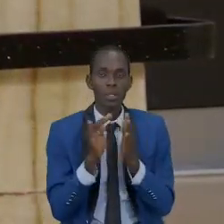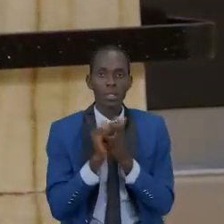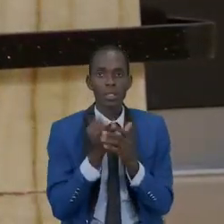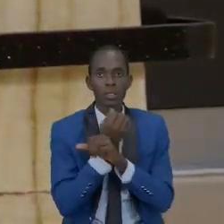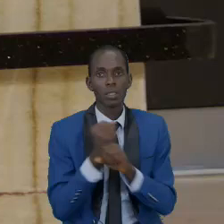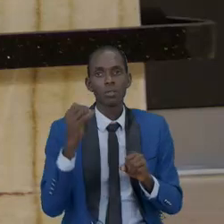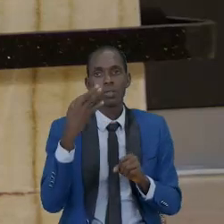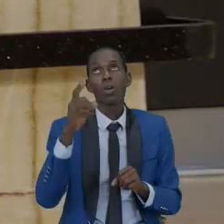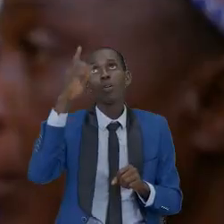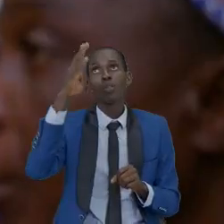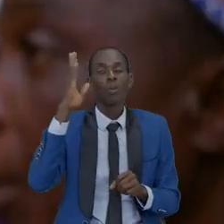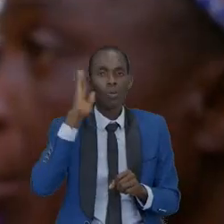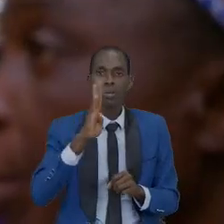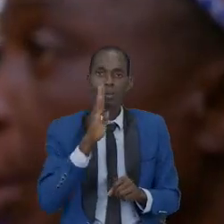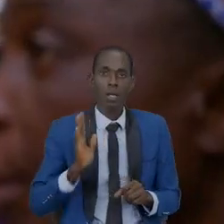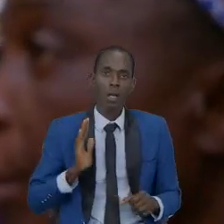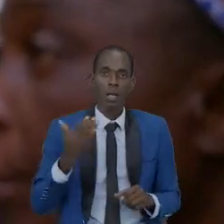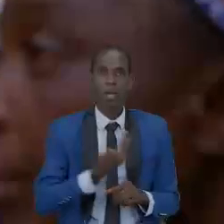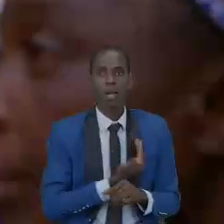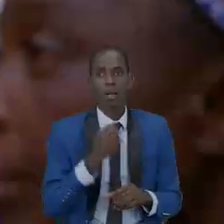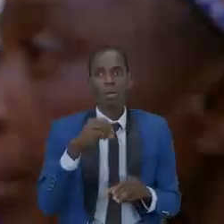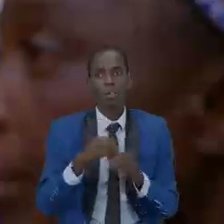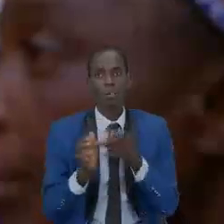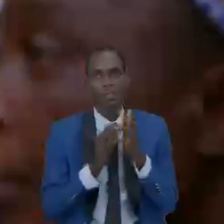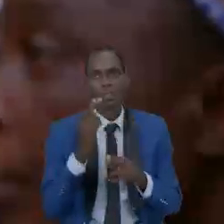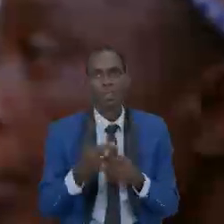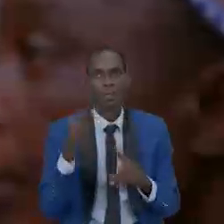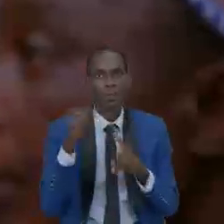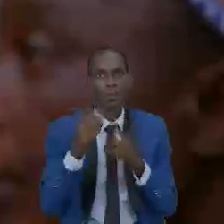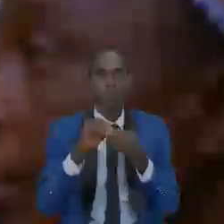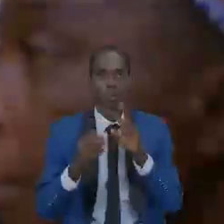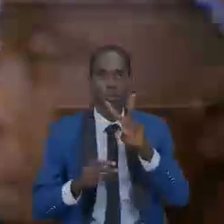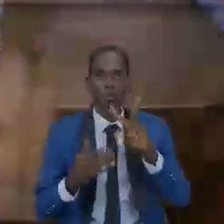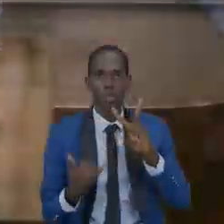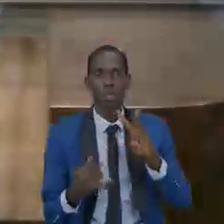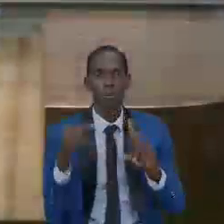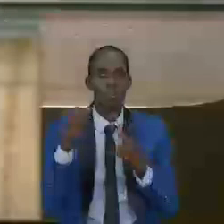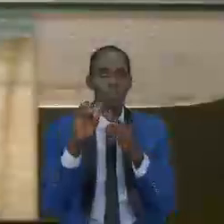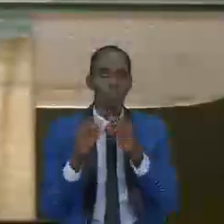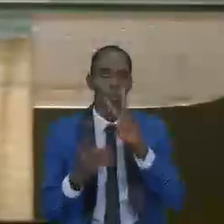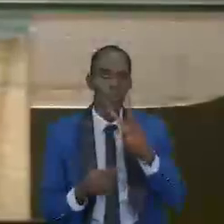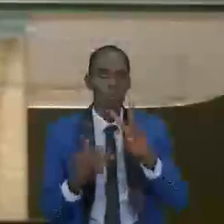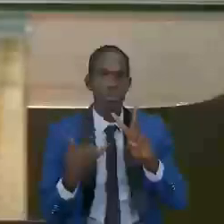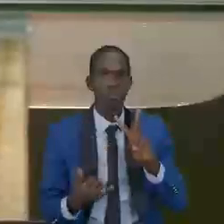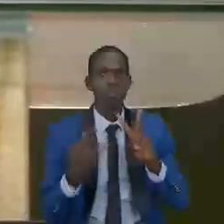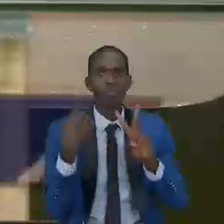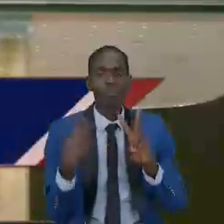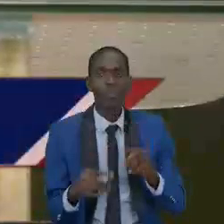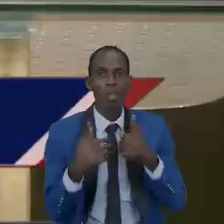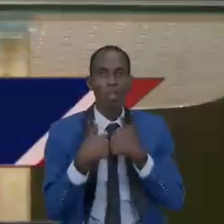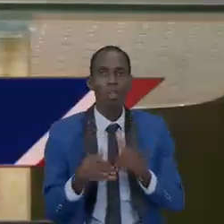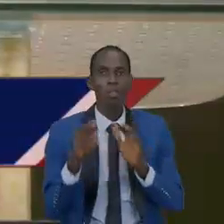will be ours in Jesus' name. We're coming to point number two now. Point number two, the